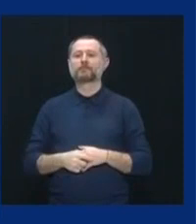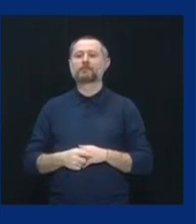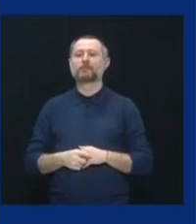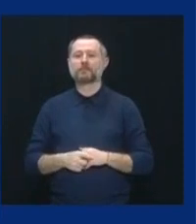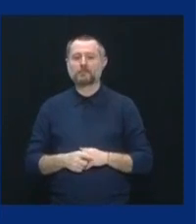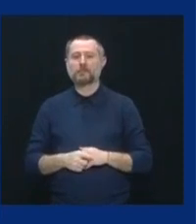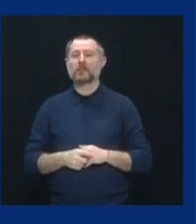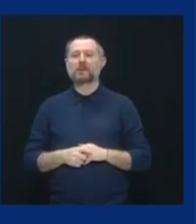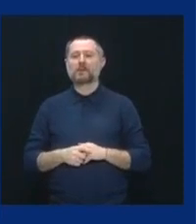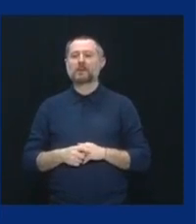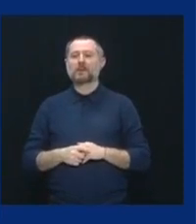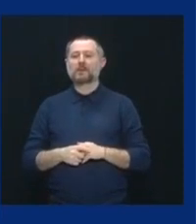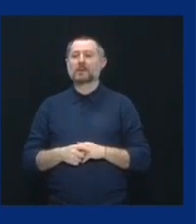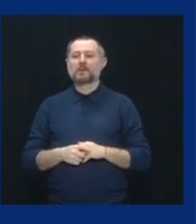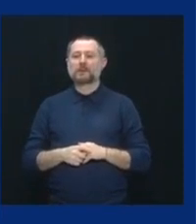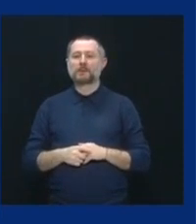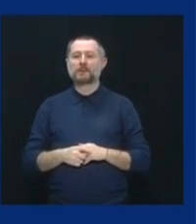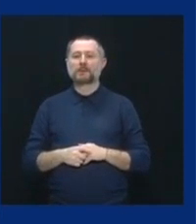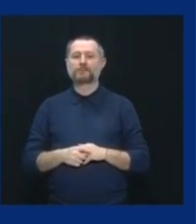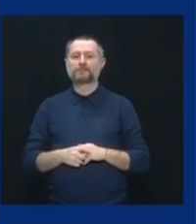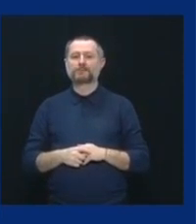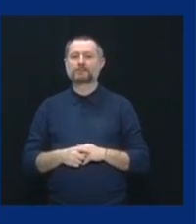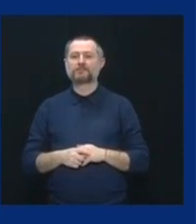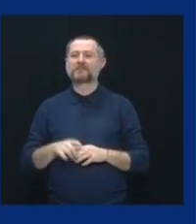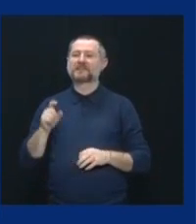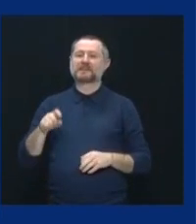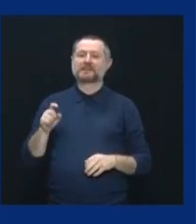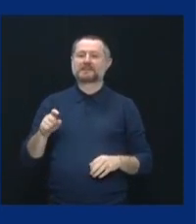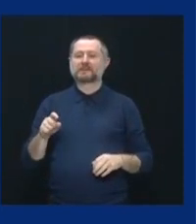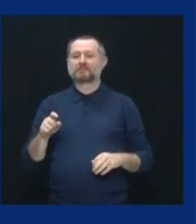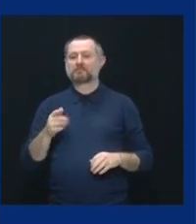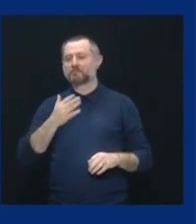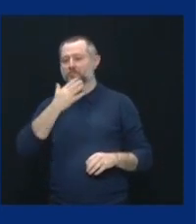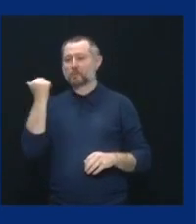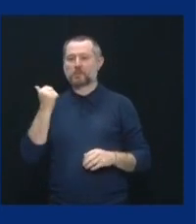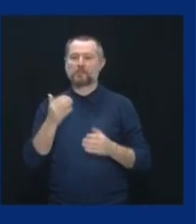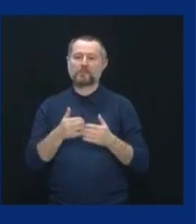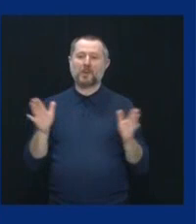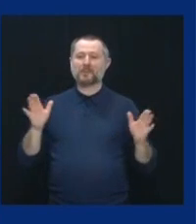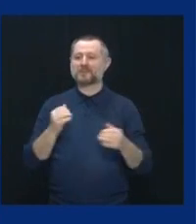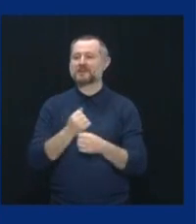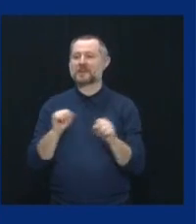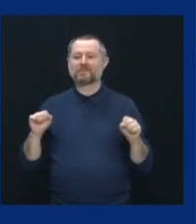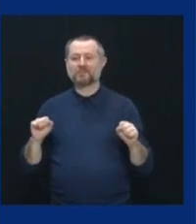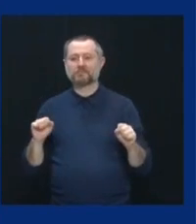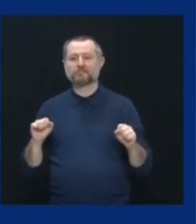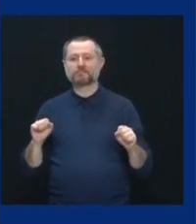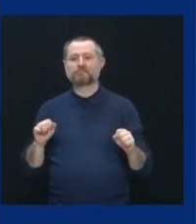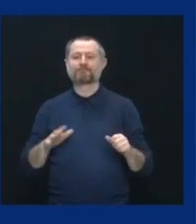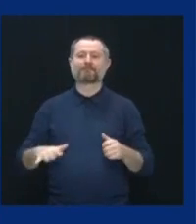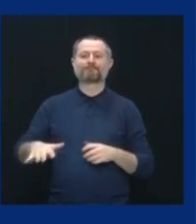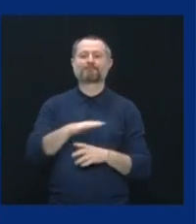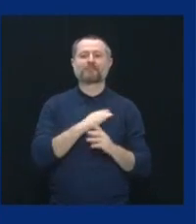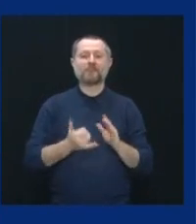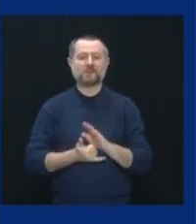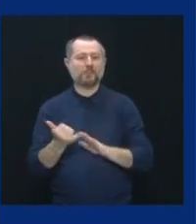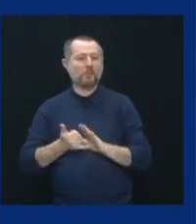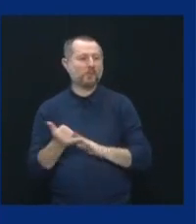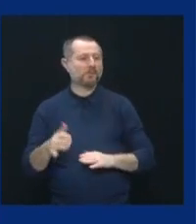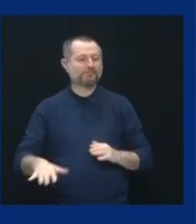I believe you need more public safety in the subway